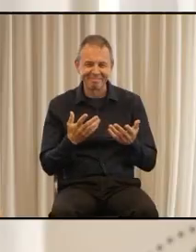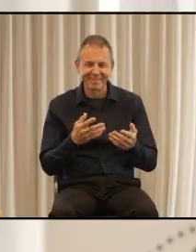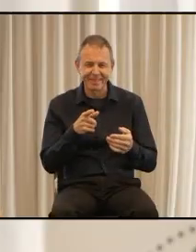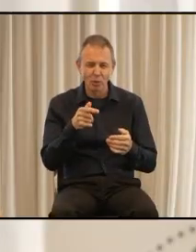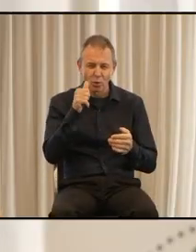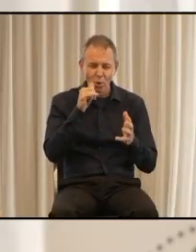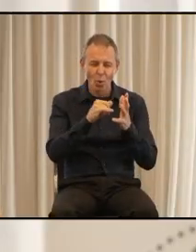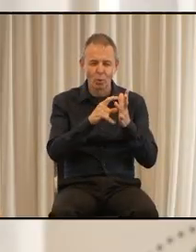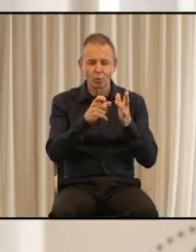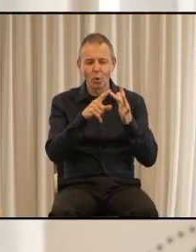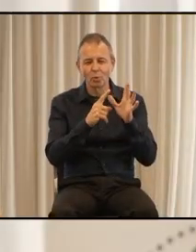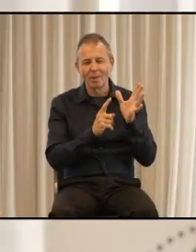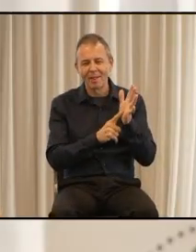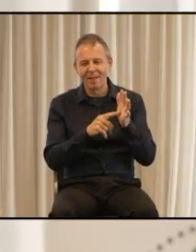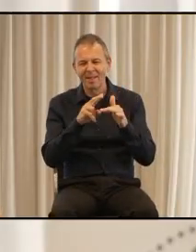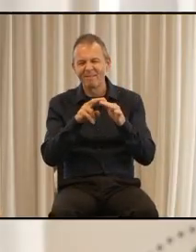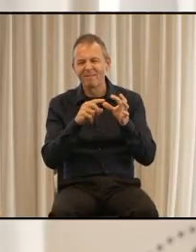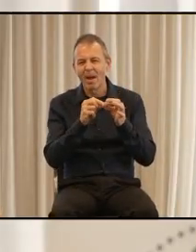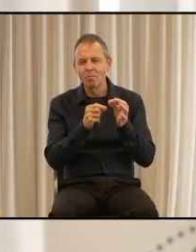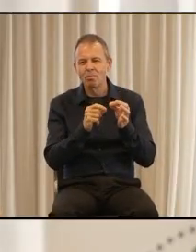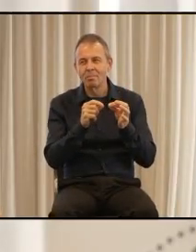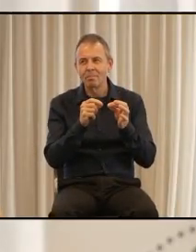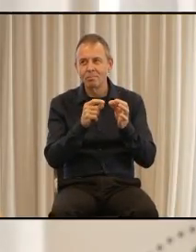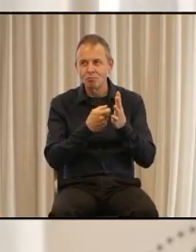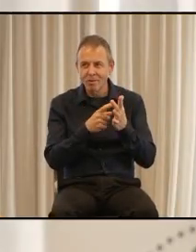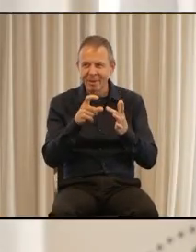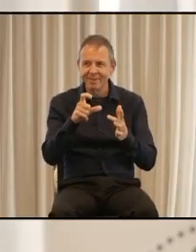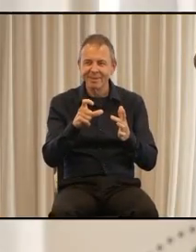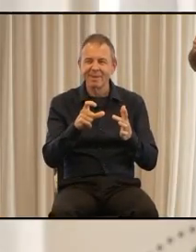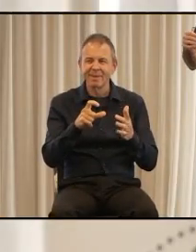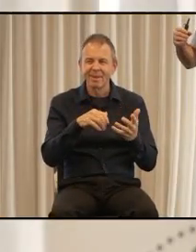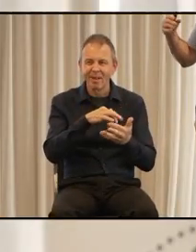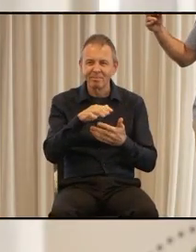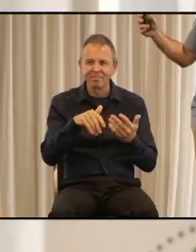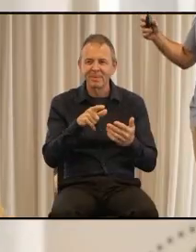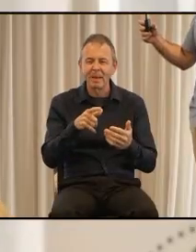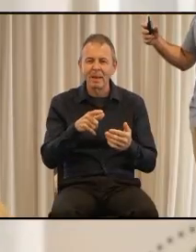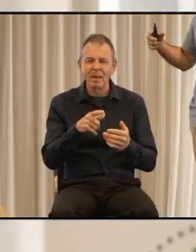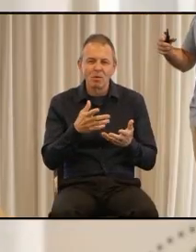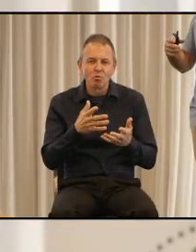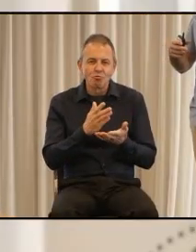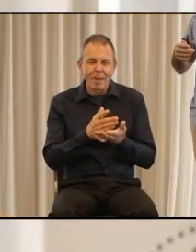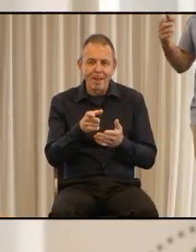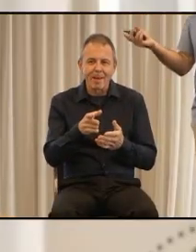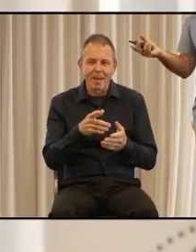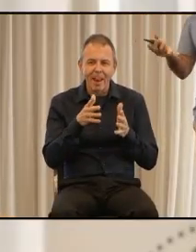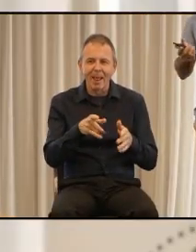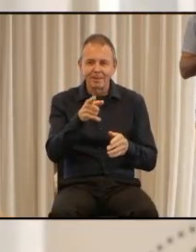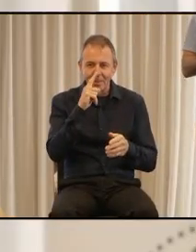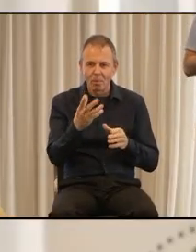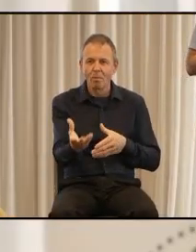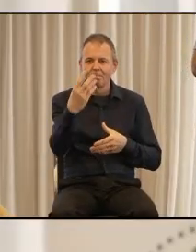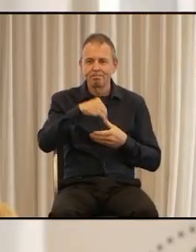social fabric of community life that happens. It allows people to increase their membership. Most